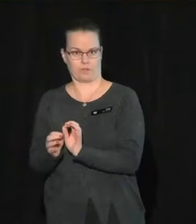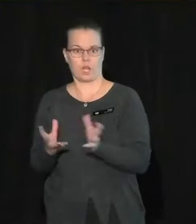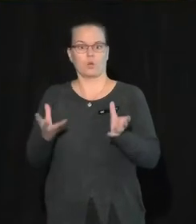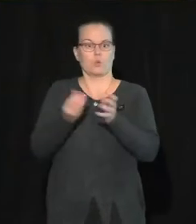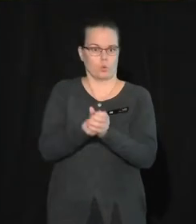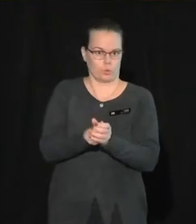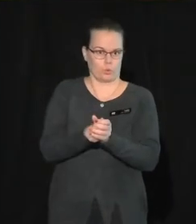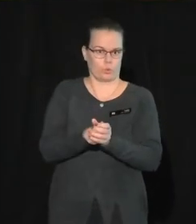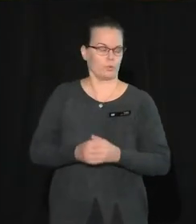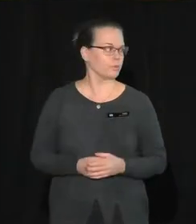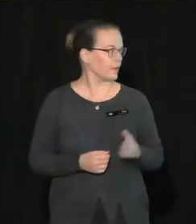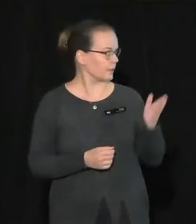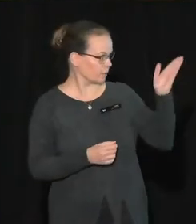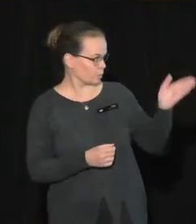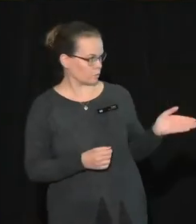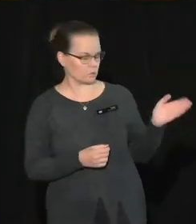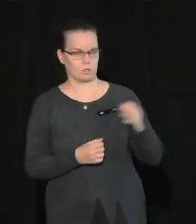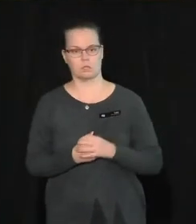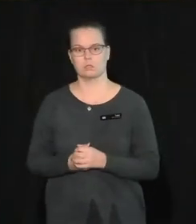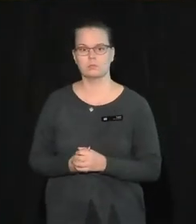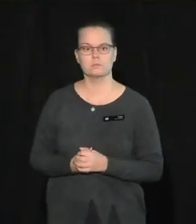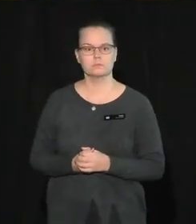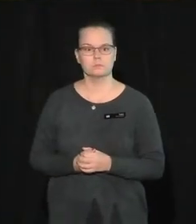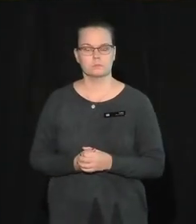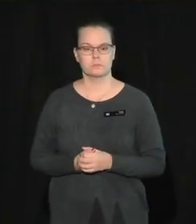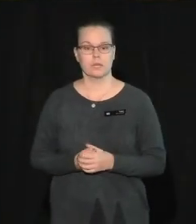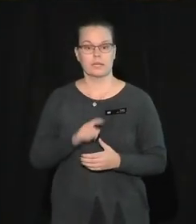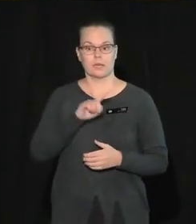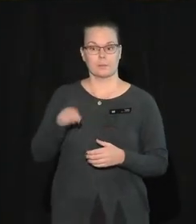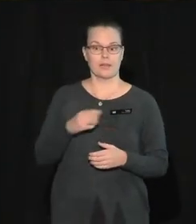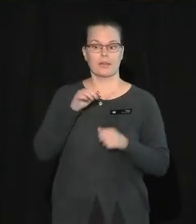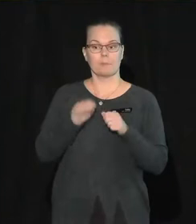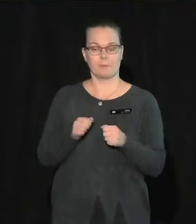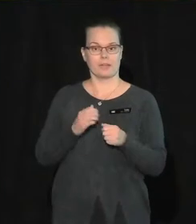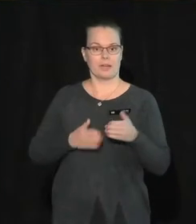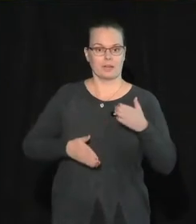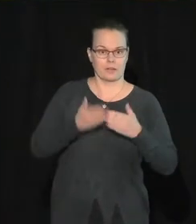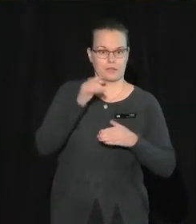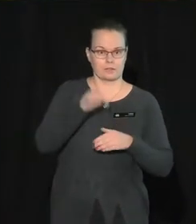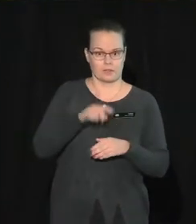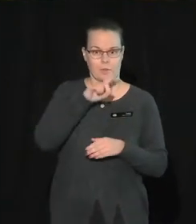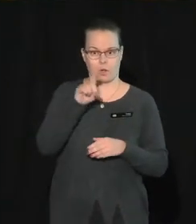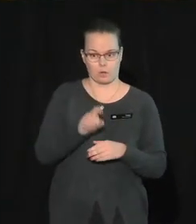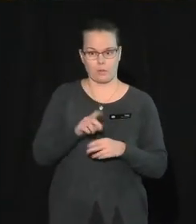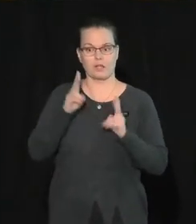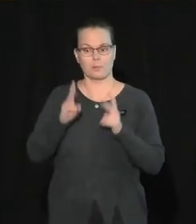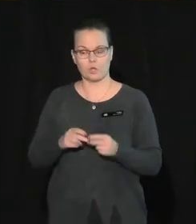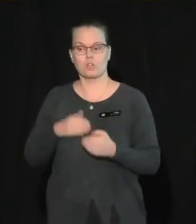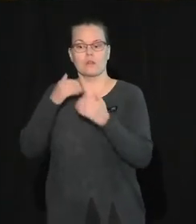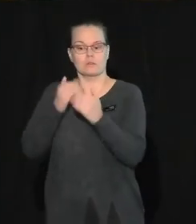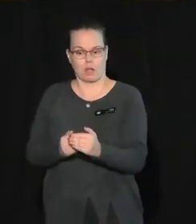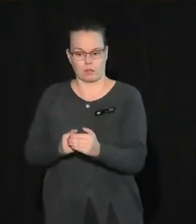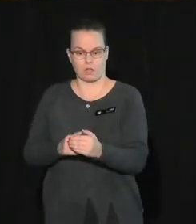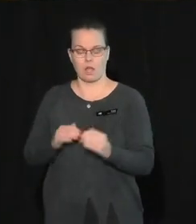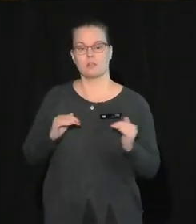working to solve, is ensuring equal access by having